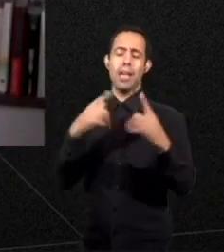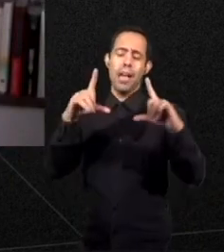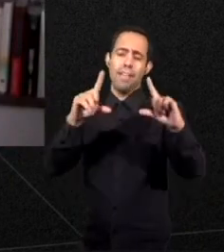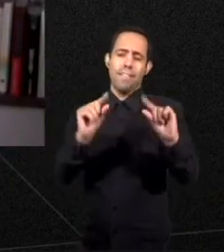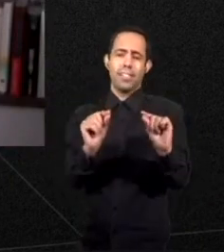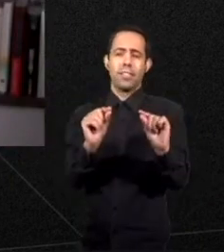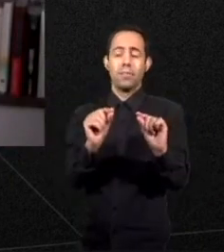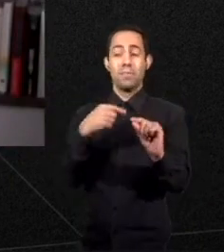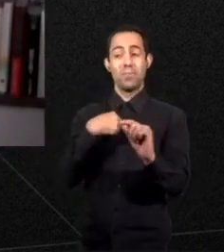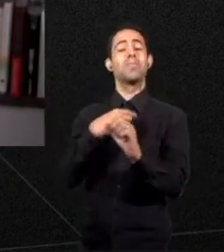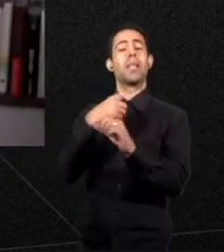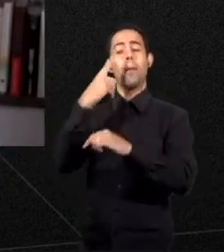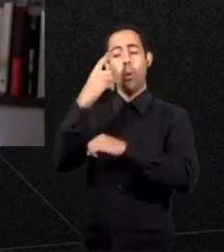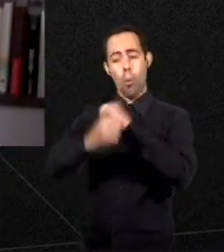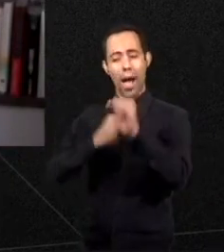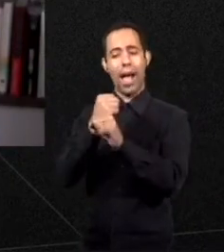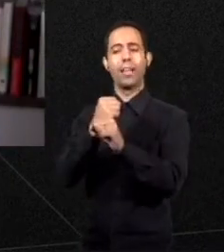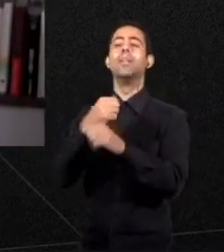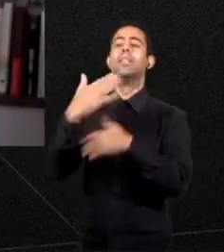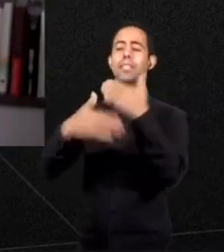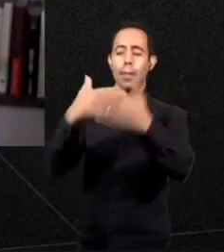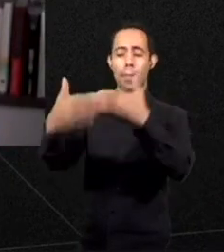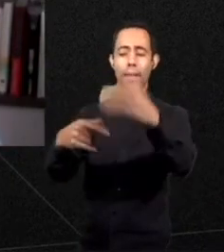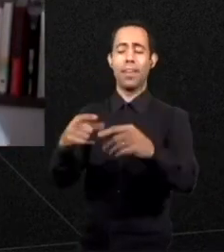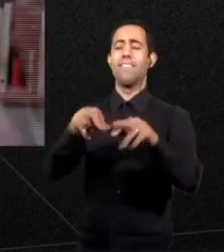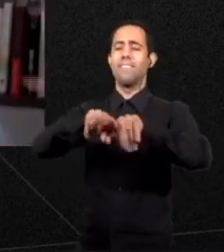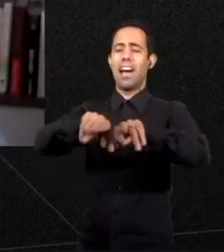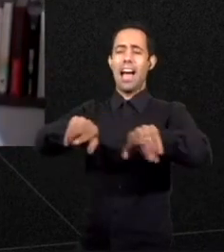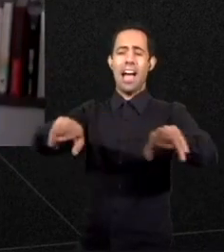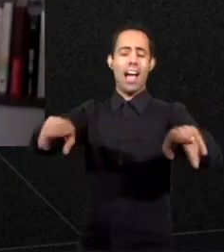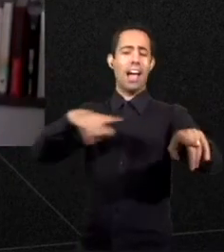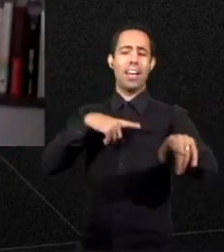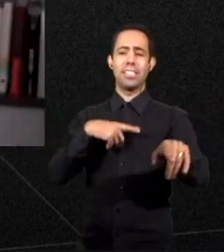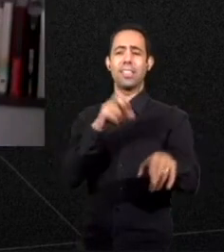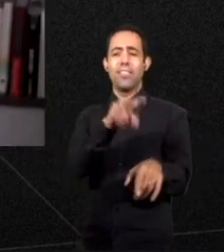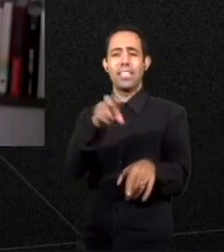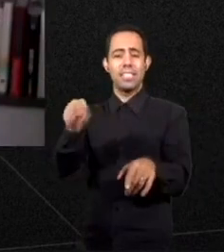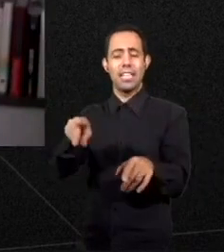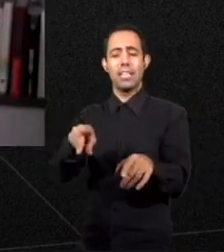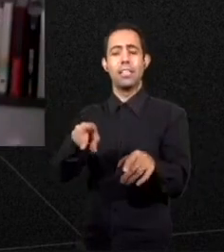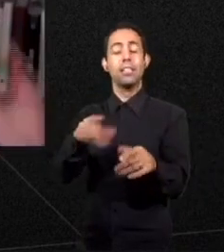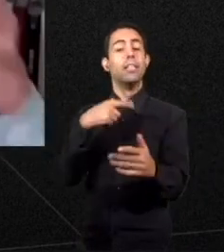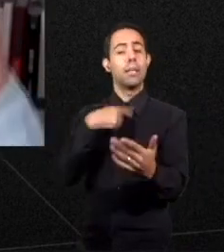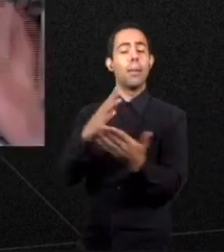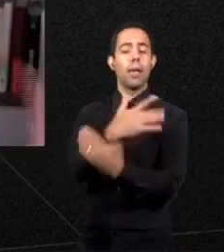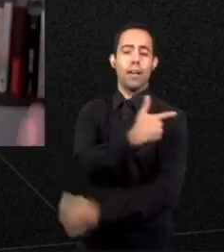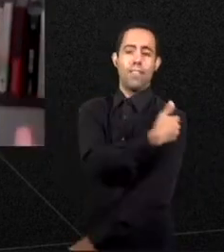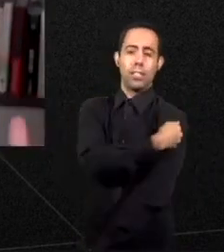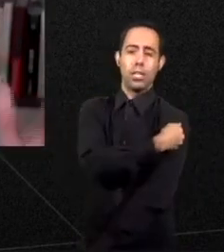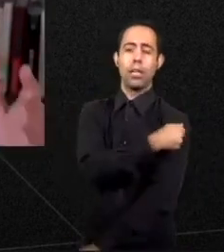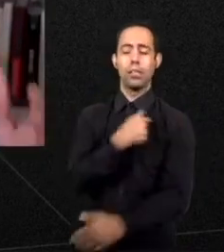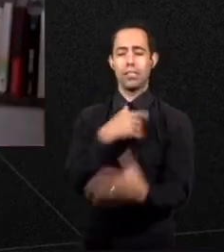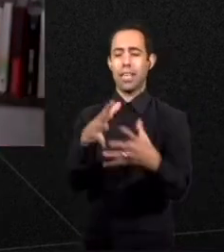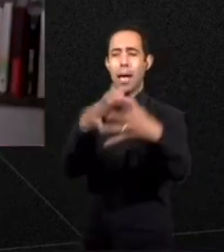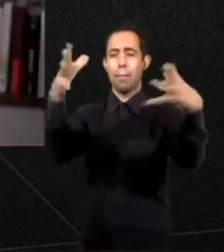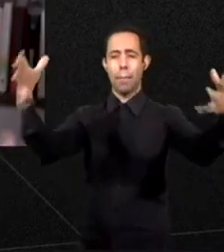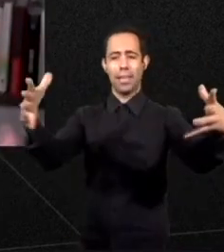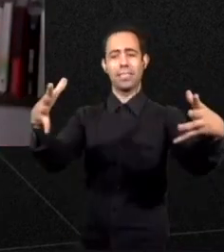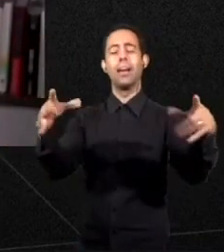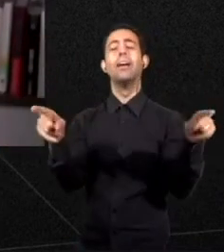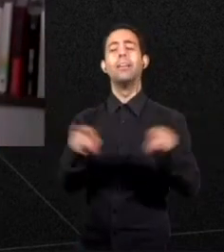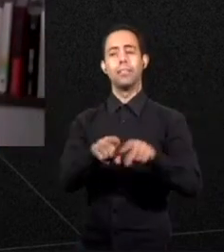have several vaccines, effective vaccines, in mass production. So this is enormous